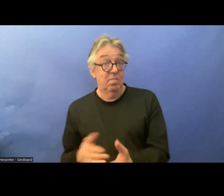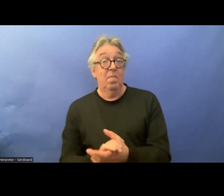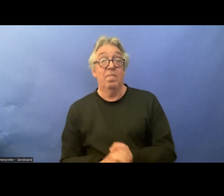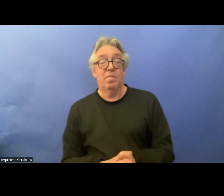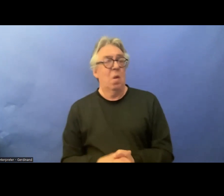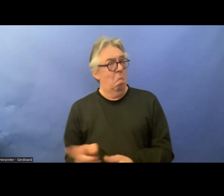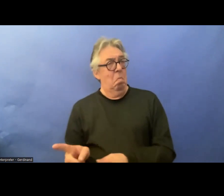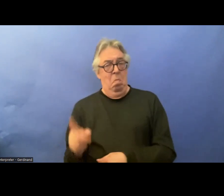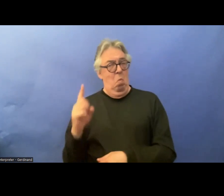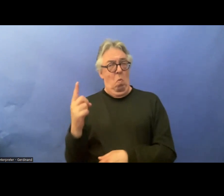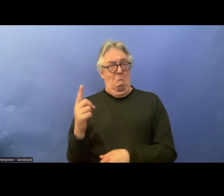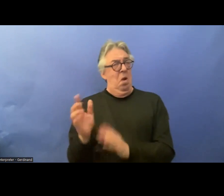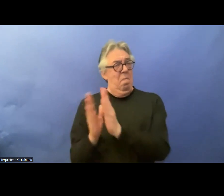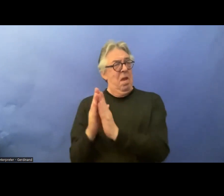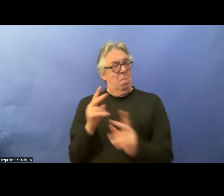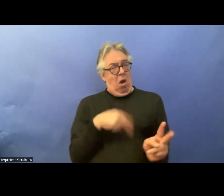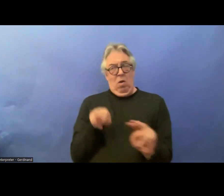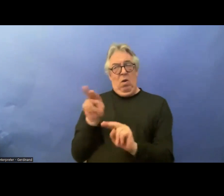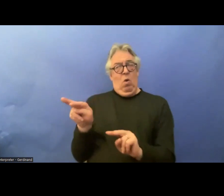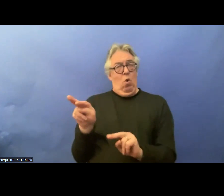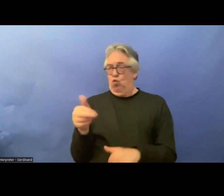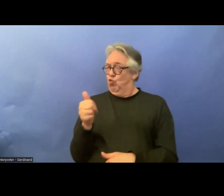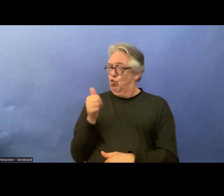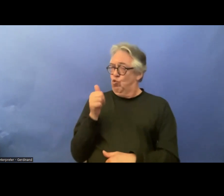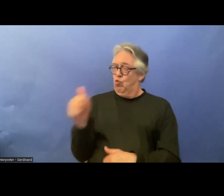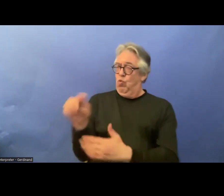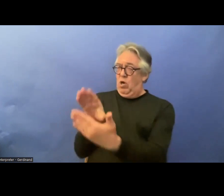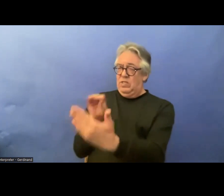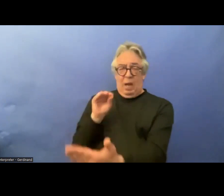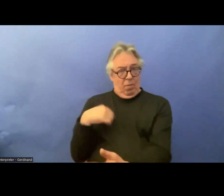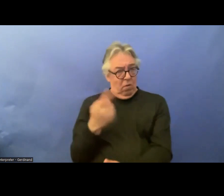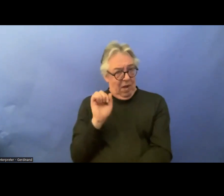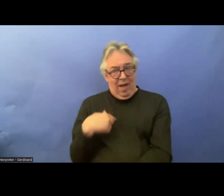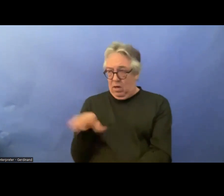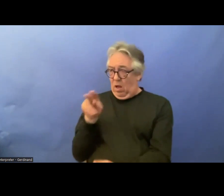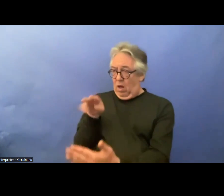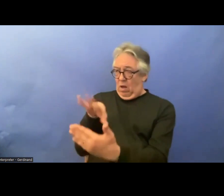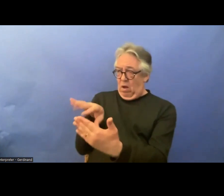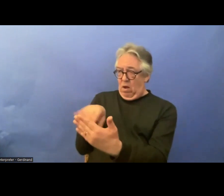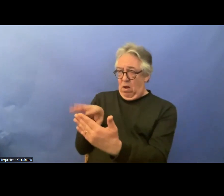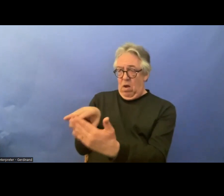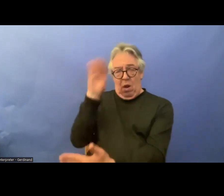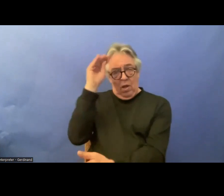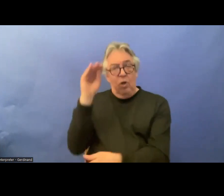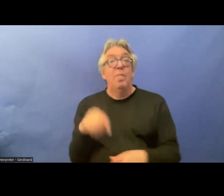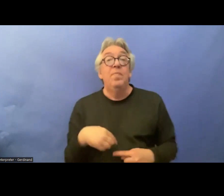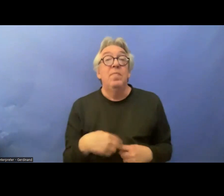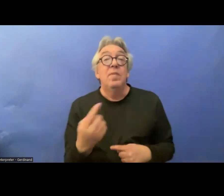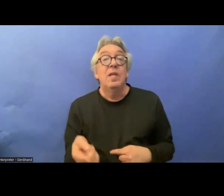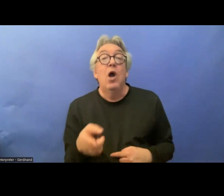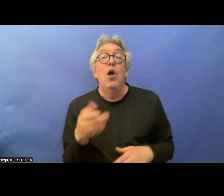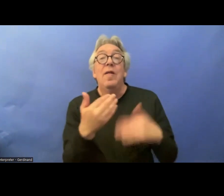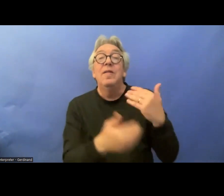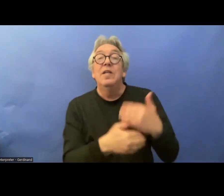good example that we can learn from. And we have a session on Monday organized by Disability Advisory